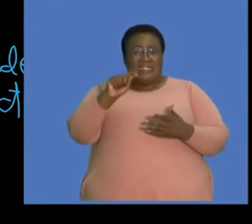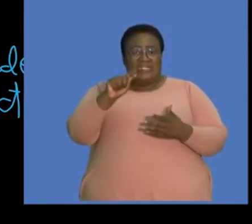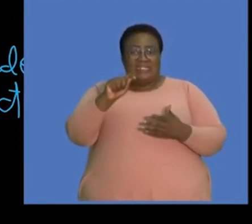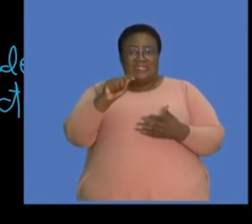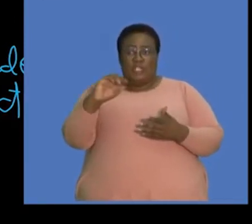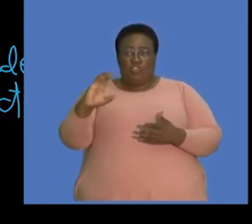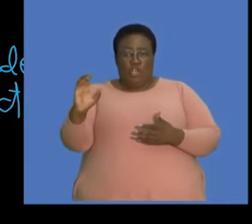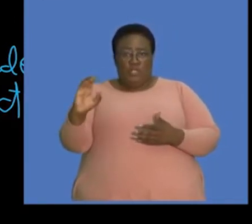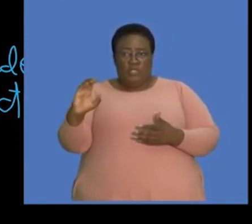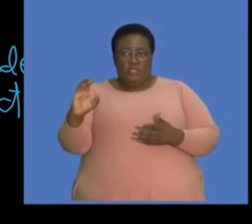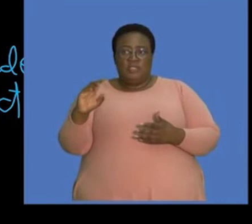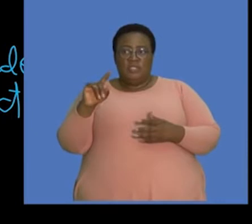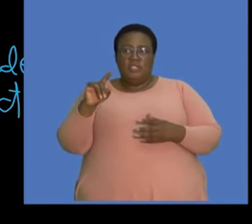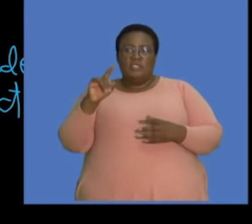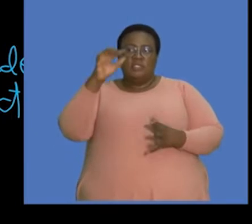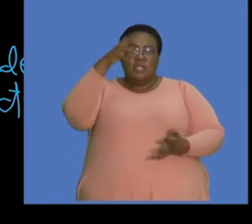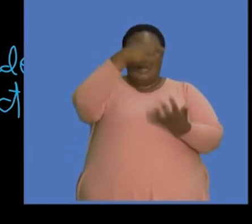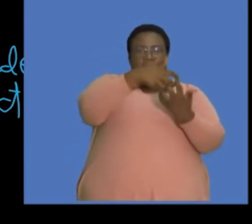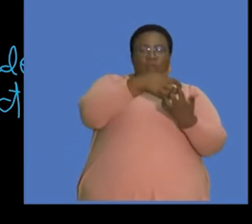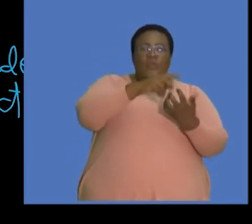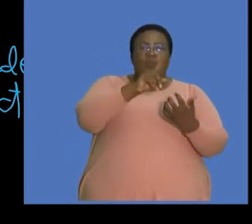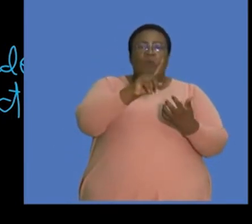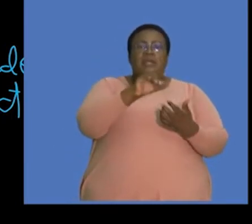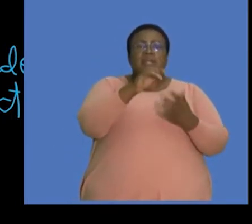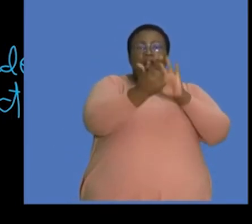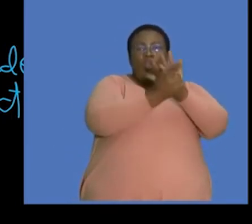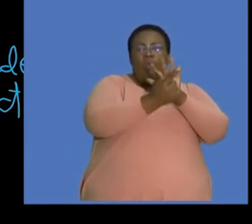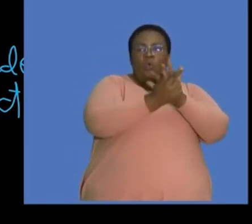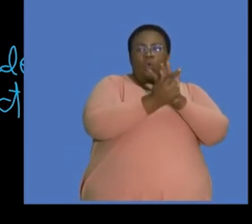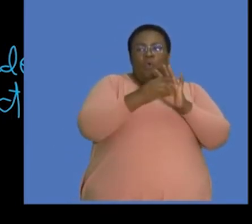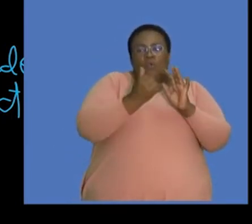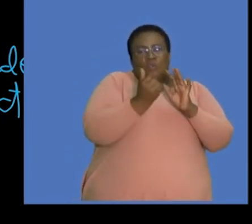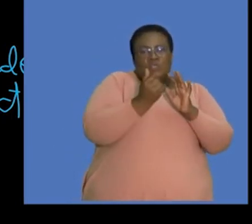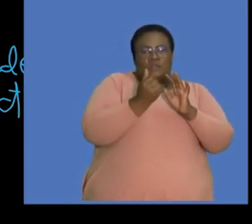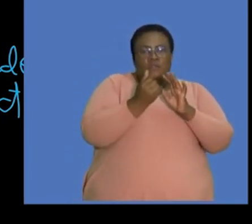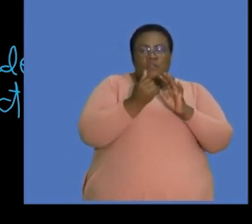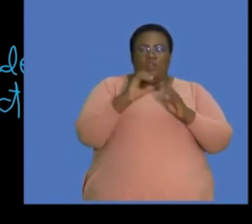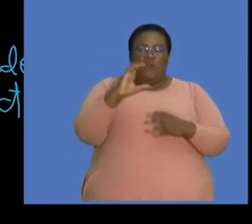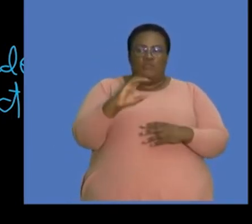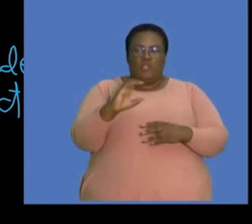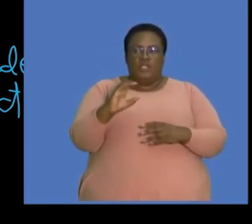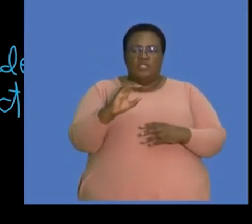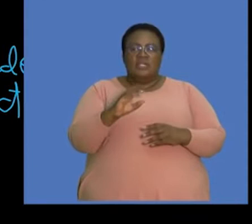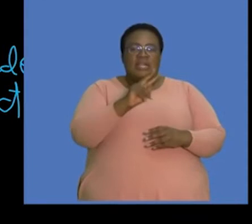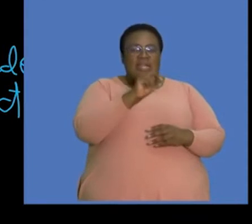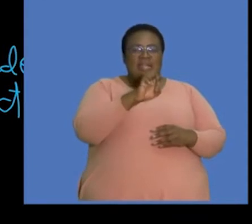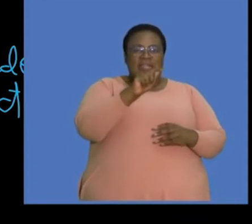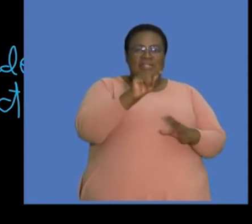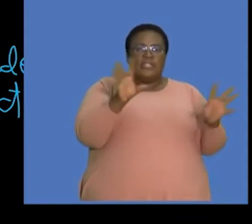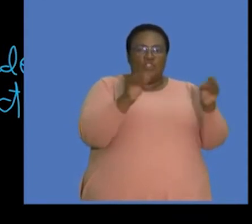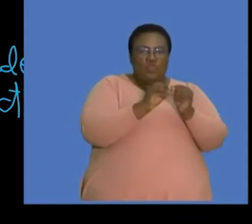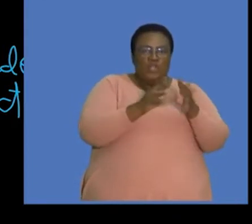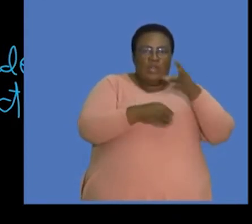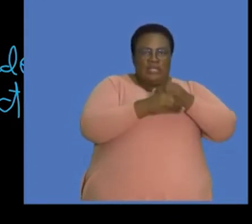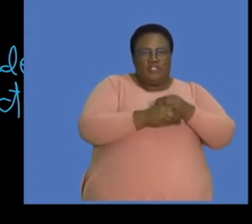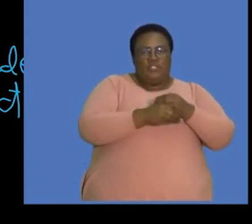a lot to do with the law of conservation of charge. The word net on its own suggests that it's the total, it's a sum,